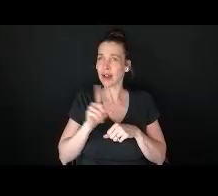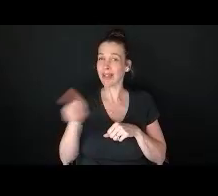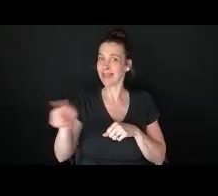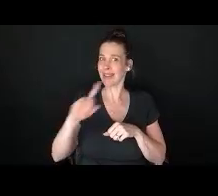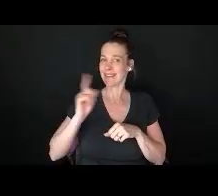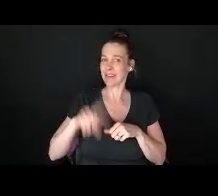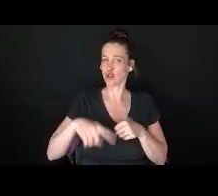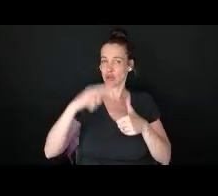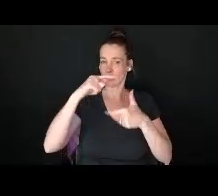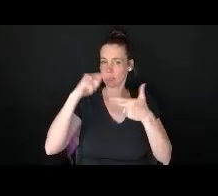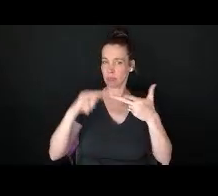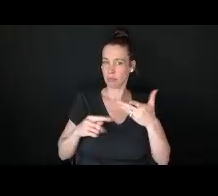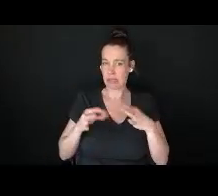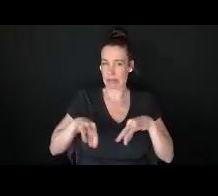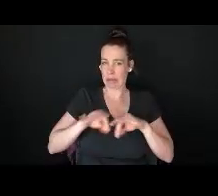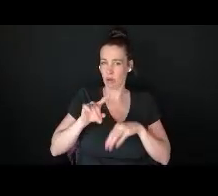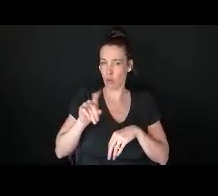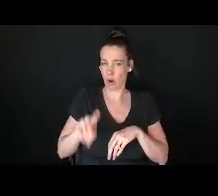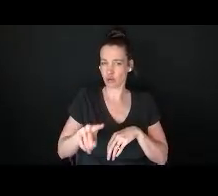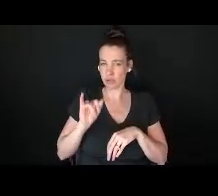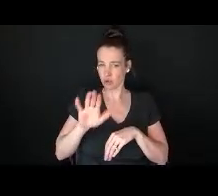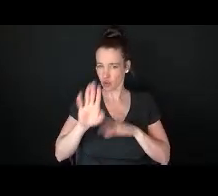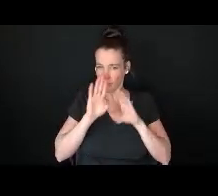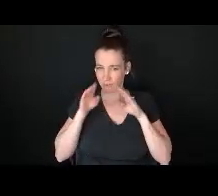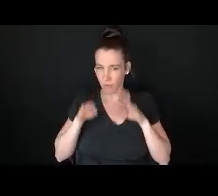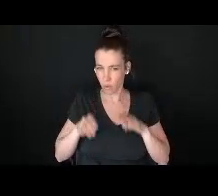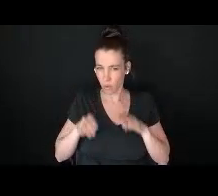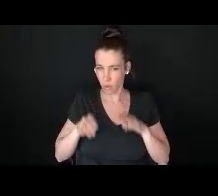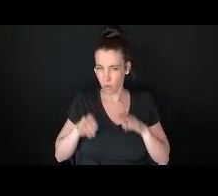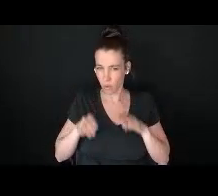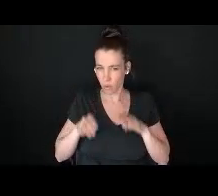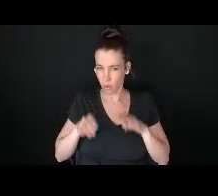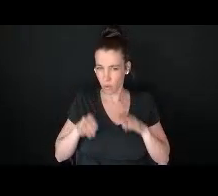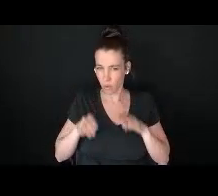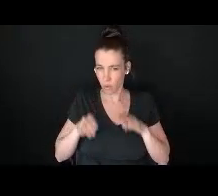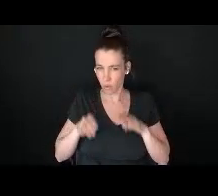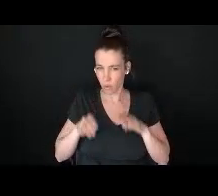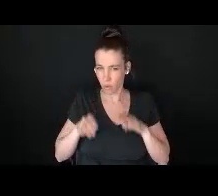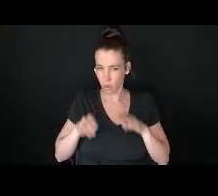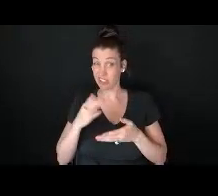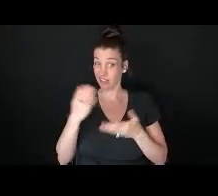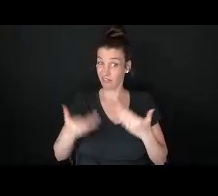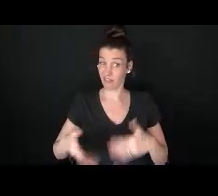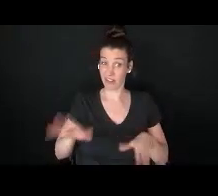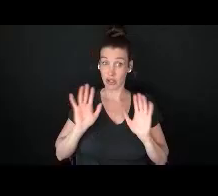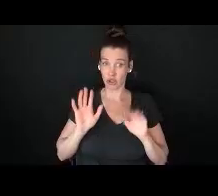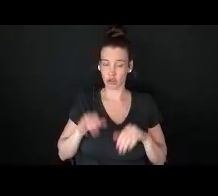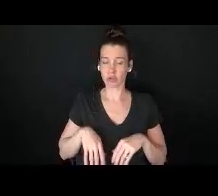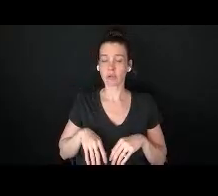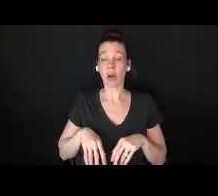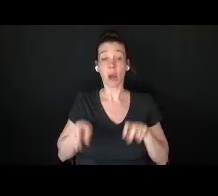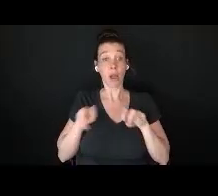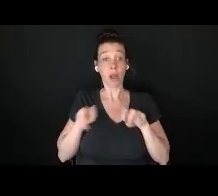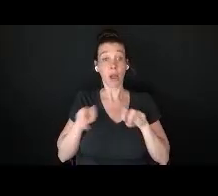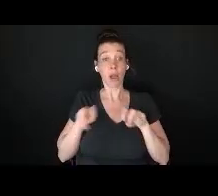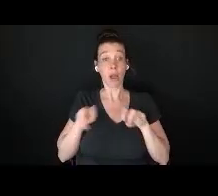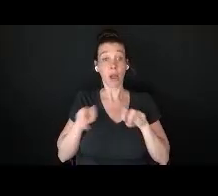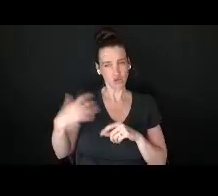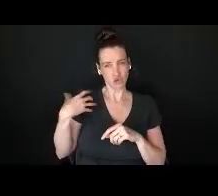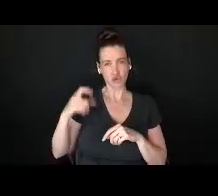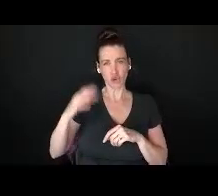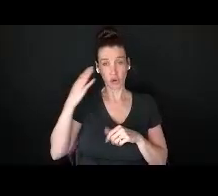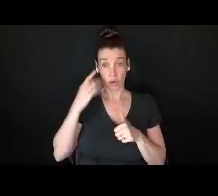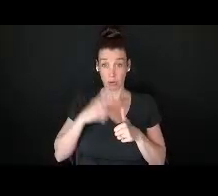and that's really where the focus should be. So once the discussion is concluded, you and everyone else on the panel should understand, should the work be done?